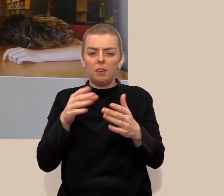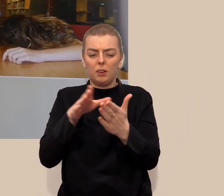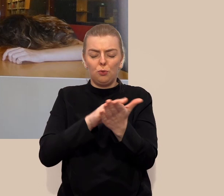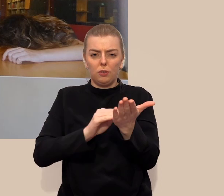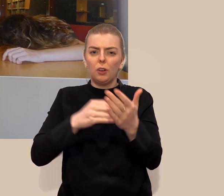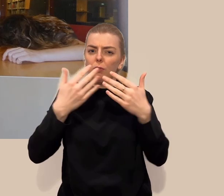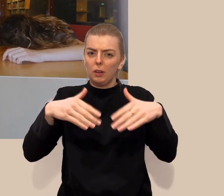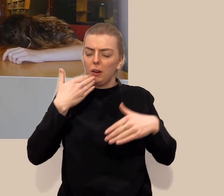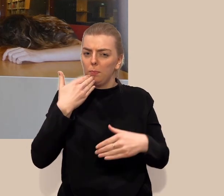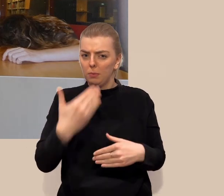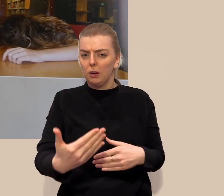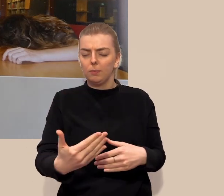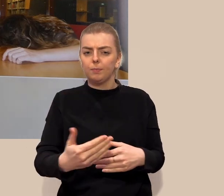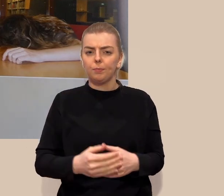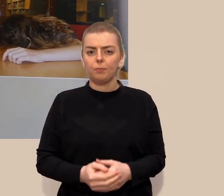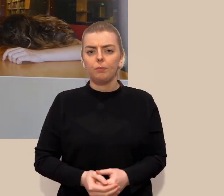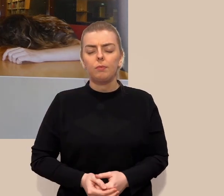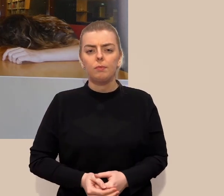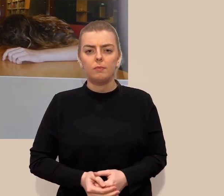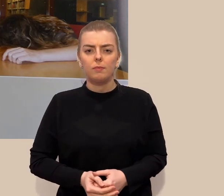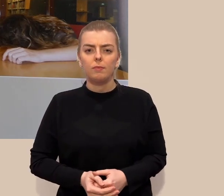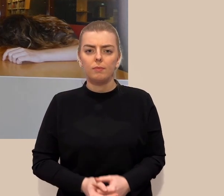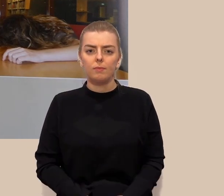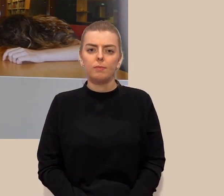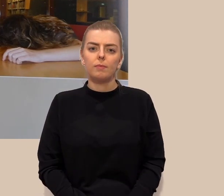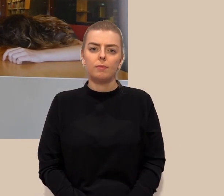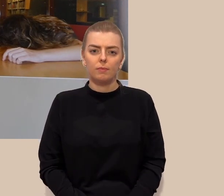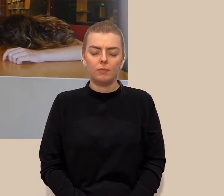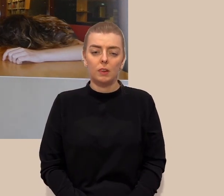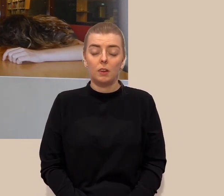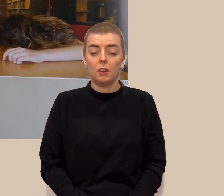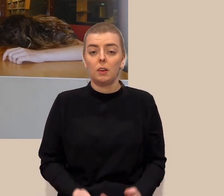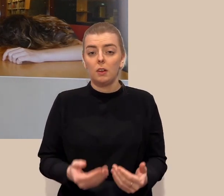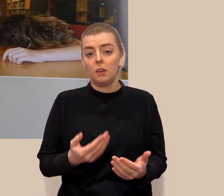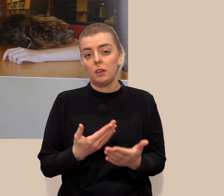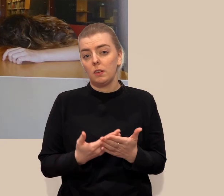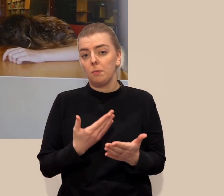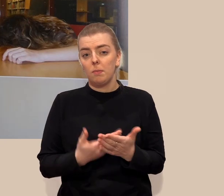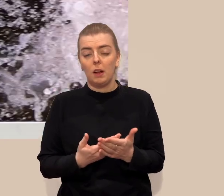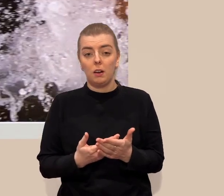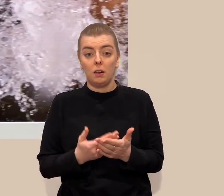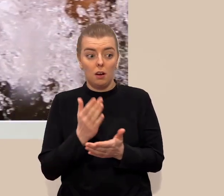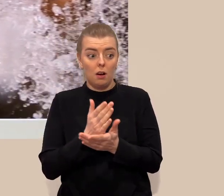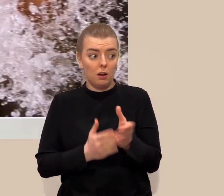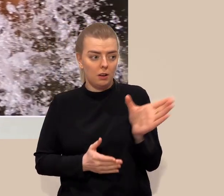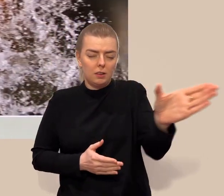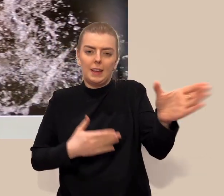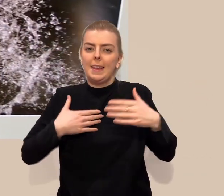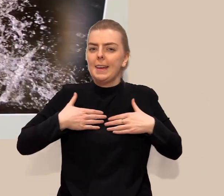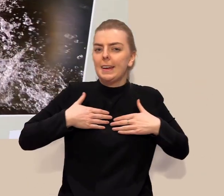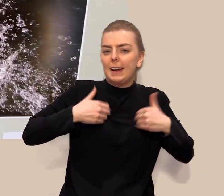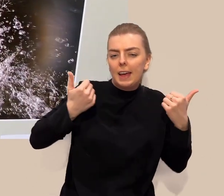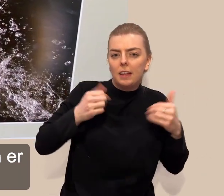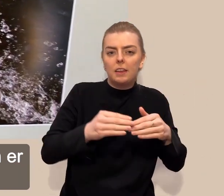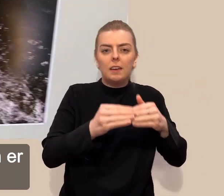the very serious subject matters in this exhibition that makes it work. The fact that half of it is about